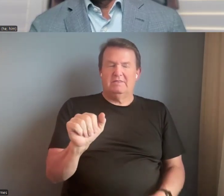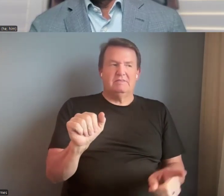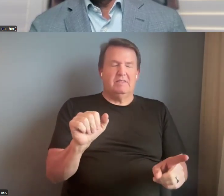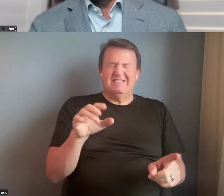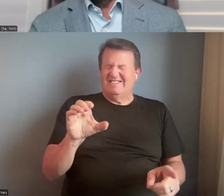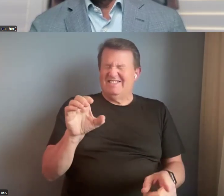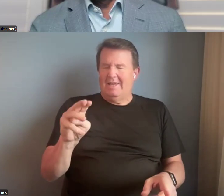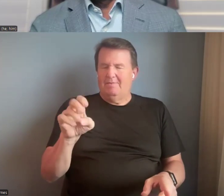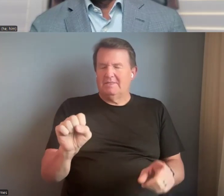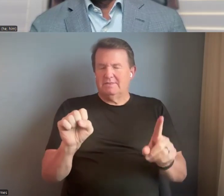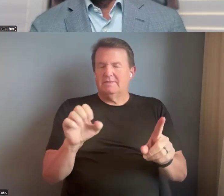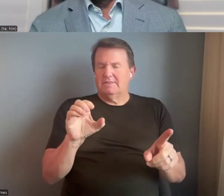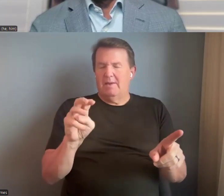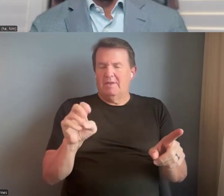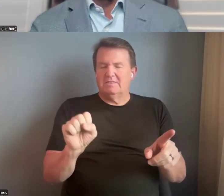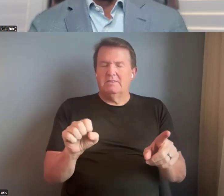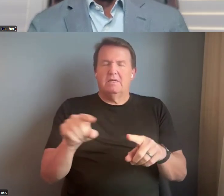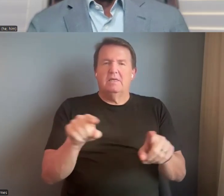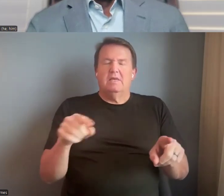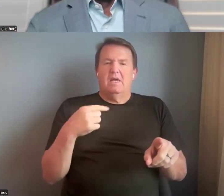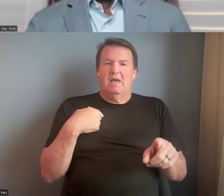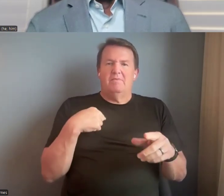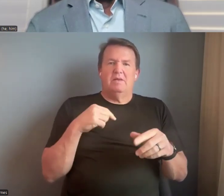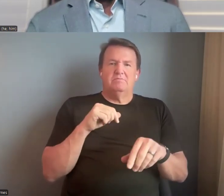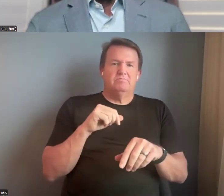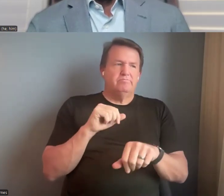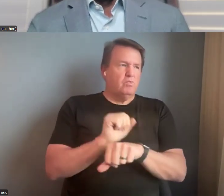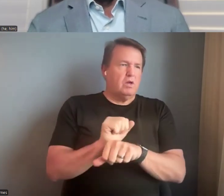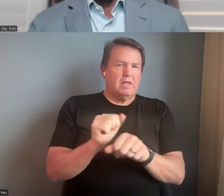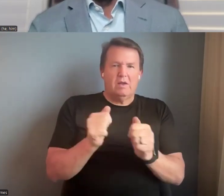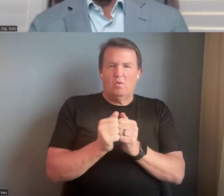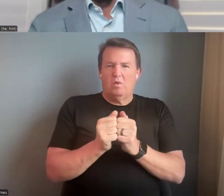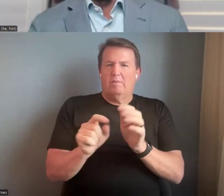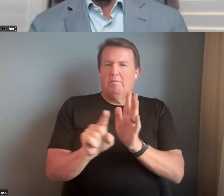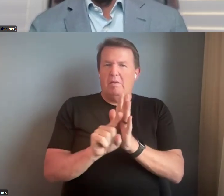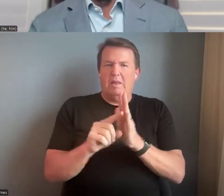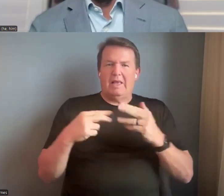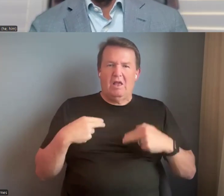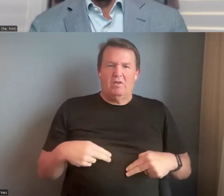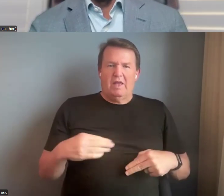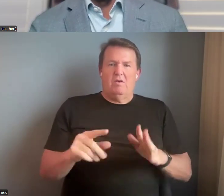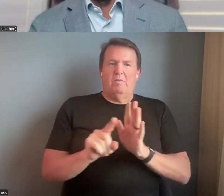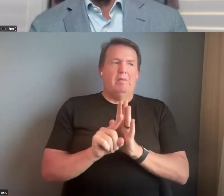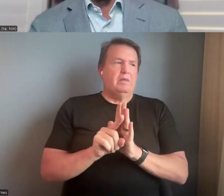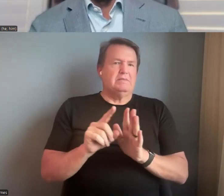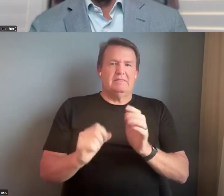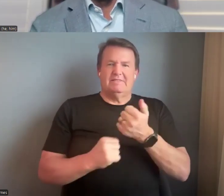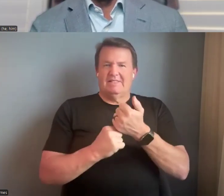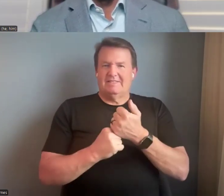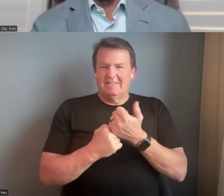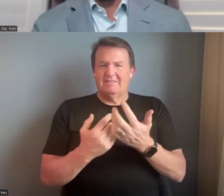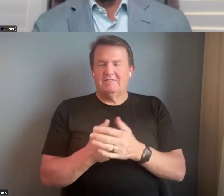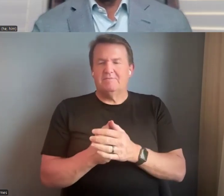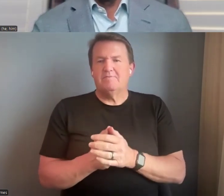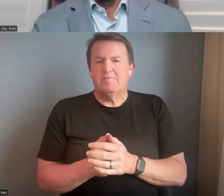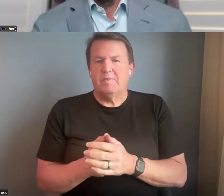experiences, one, navigating the healthcare and public assistance programs generally, and two, assisting family and